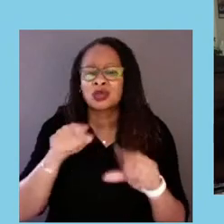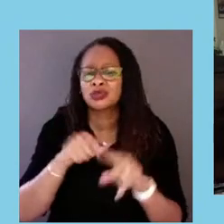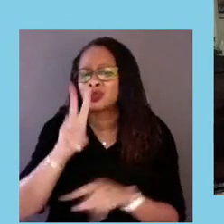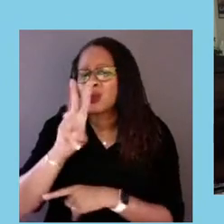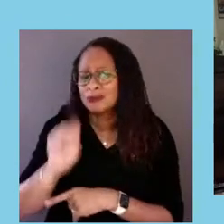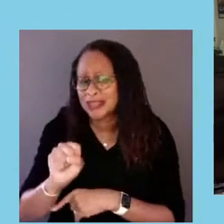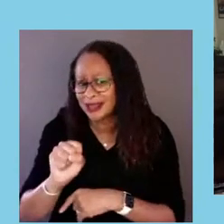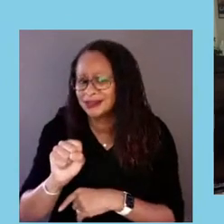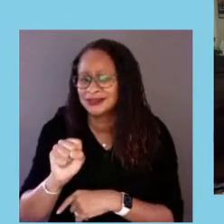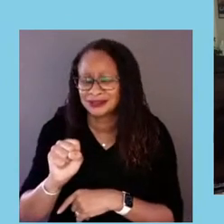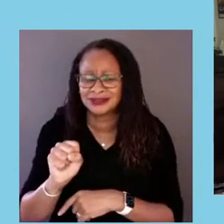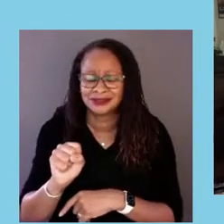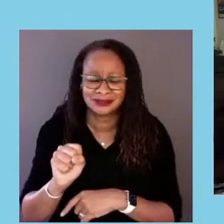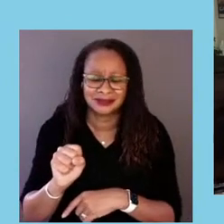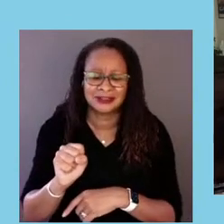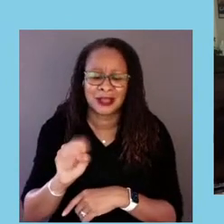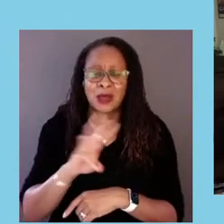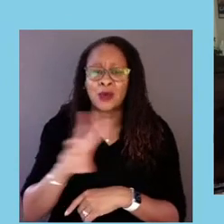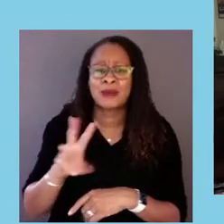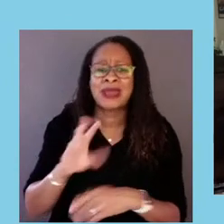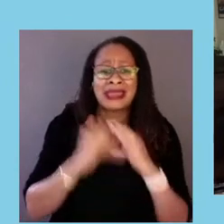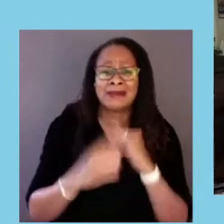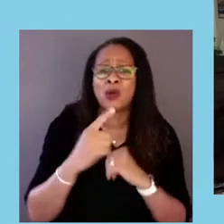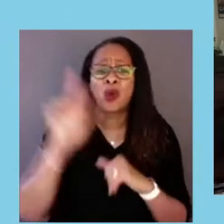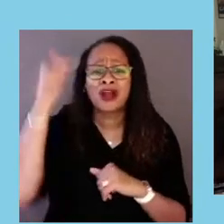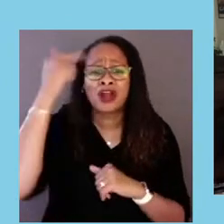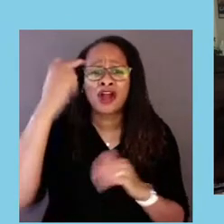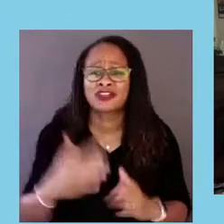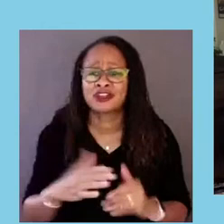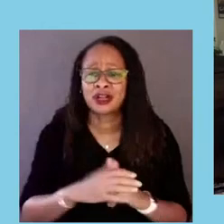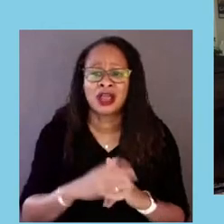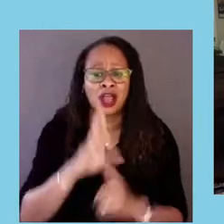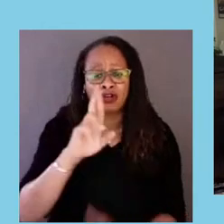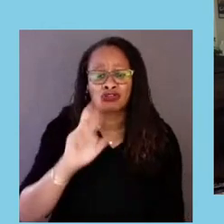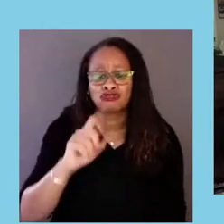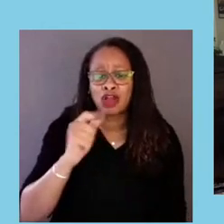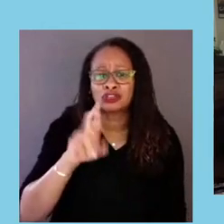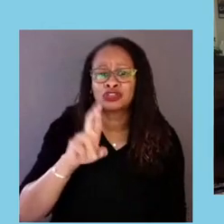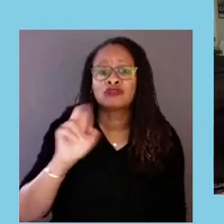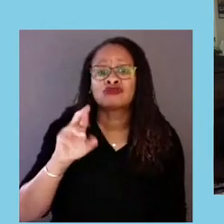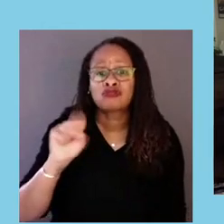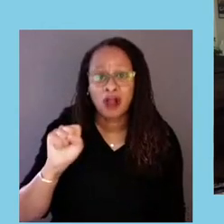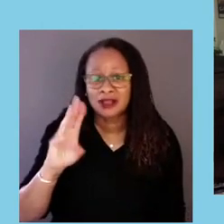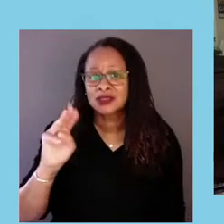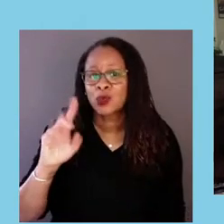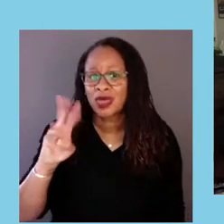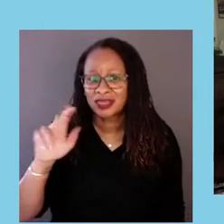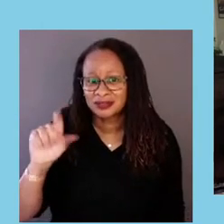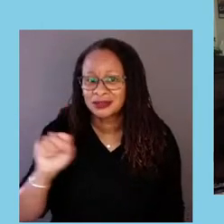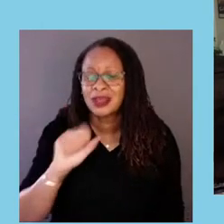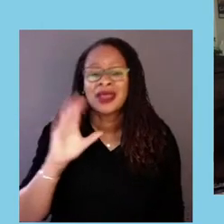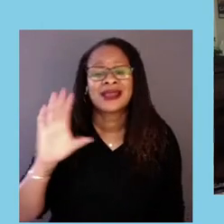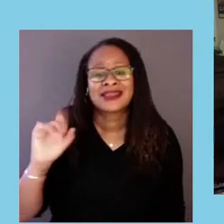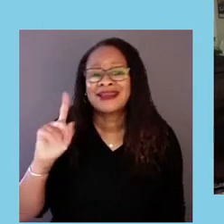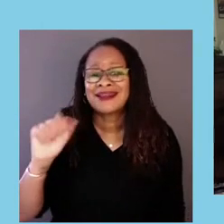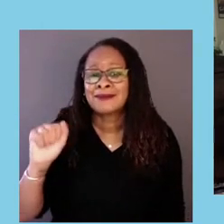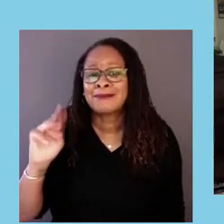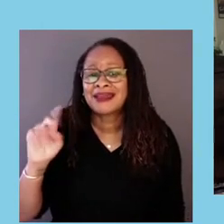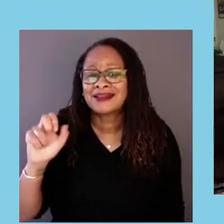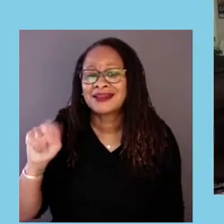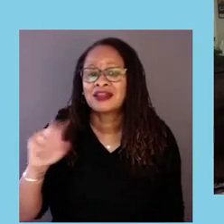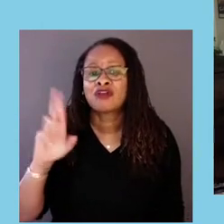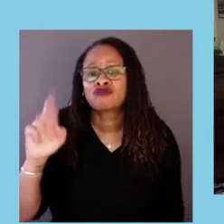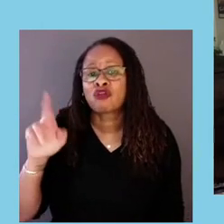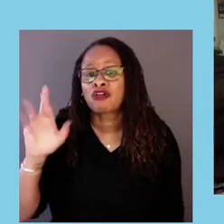like email one of the governors. It's Roger Ross Williams, Kate Amend, and Rory Kennedy. Email one of them. If, you know, we